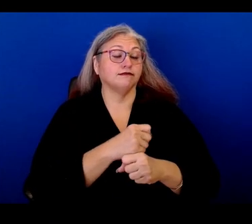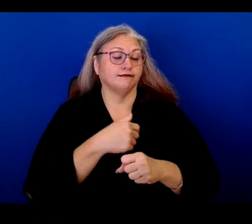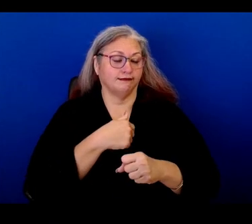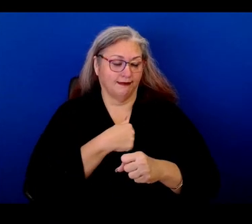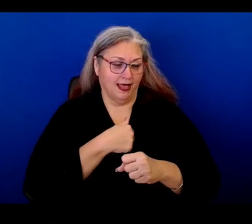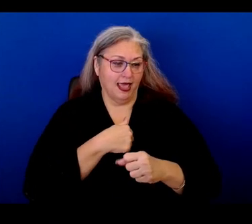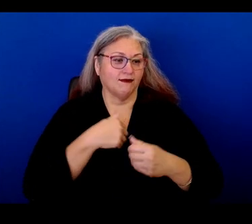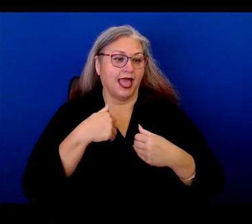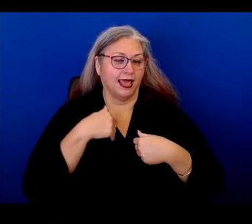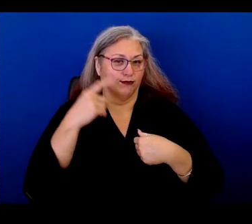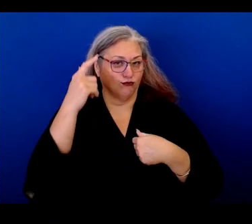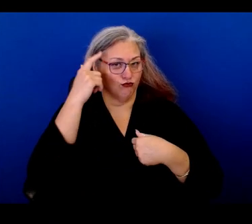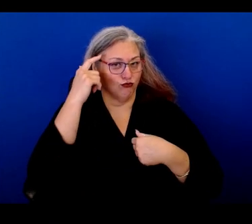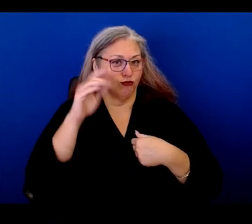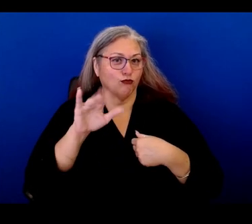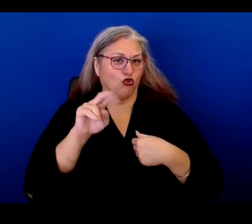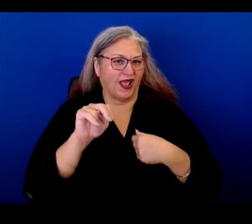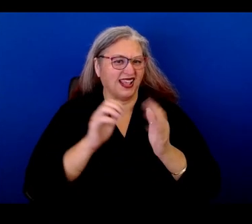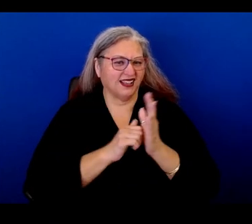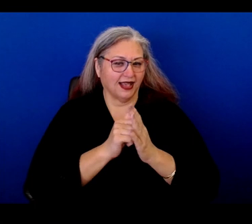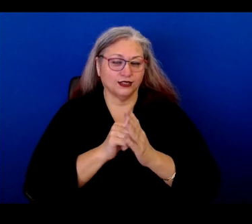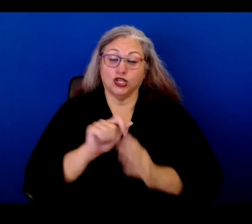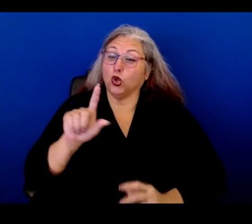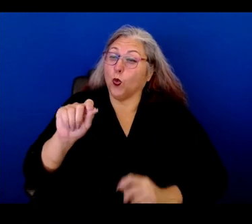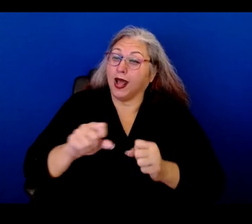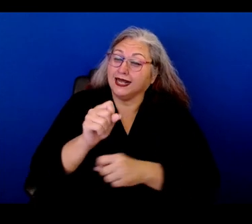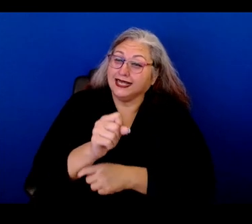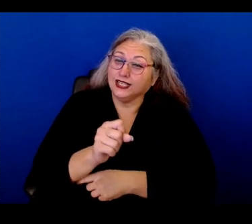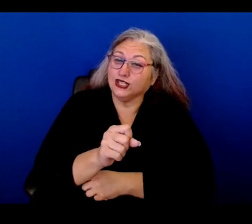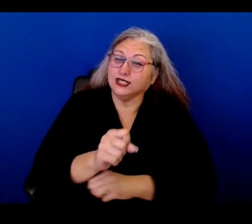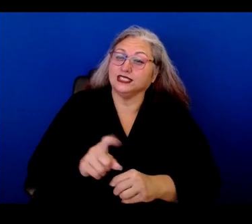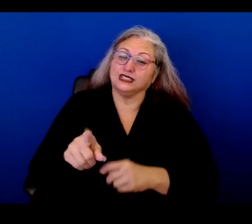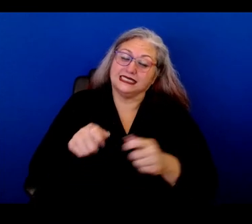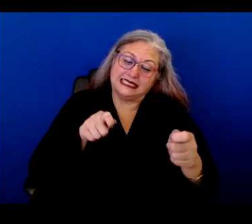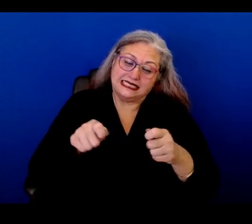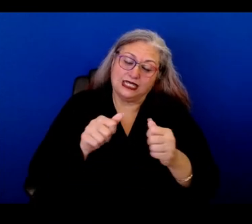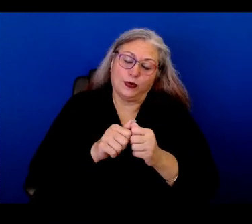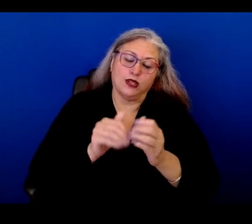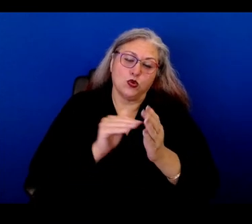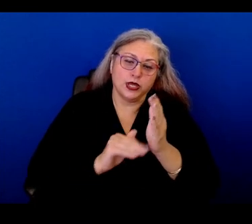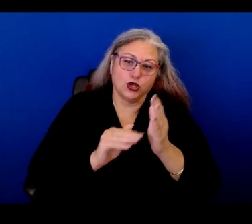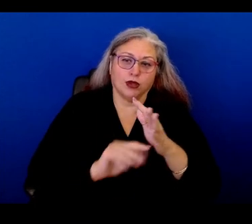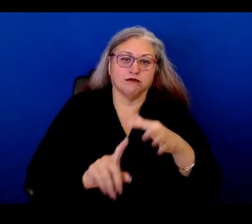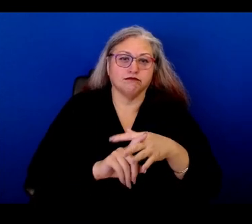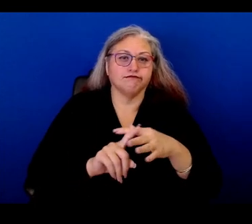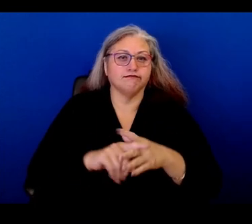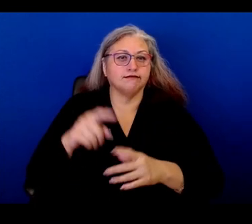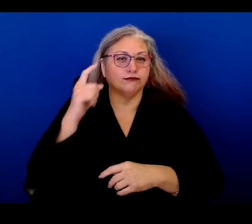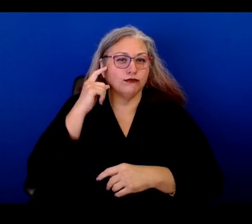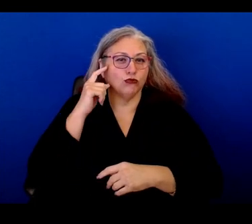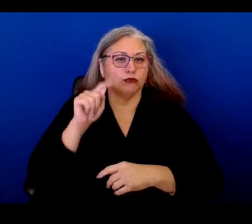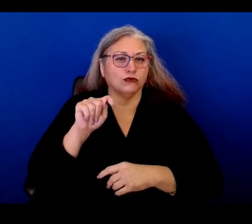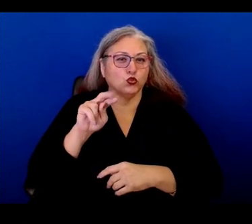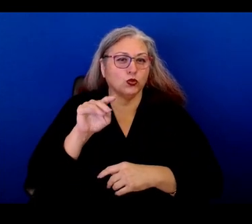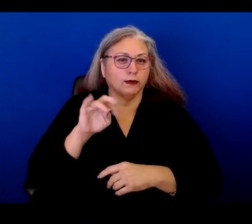have had brain cancer. 20 years of dealing with recurring brain tumors.